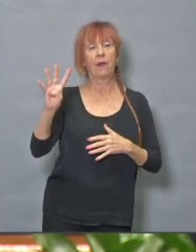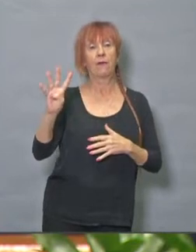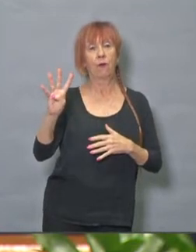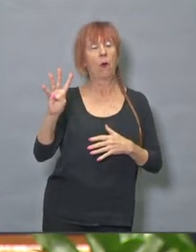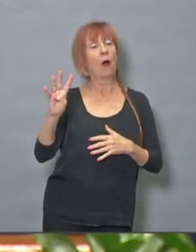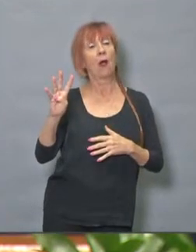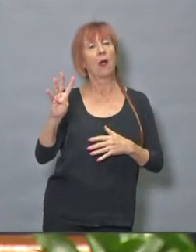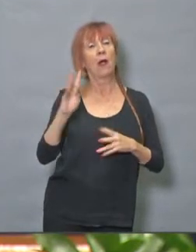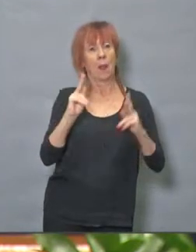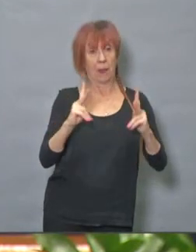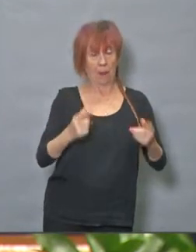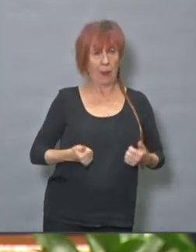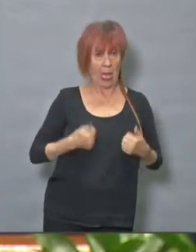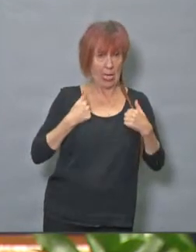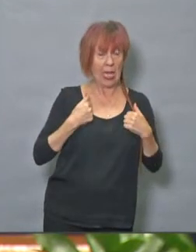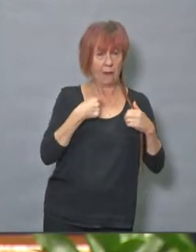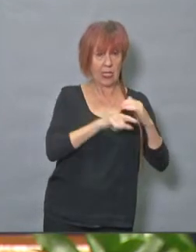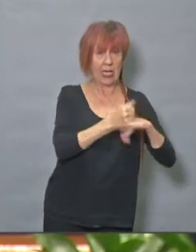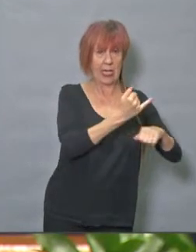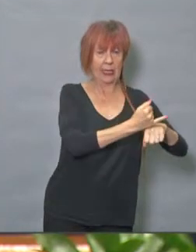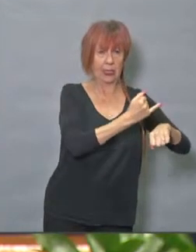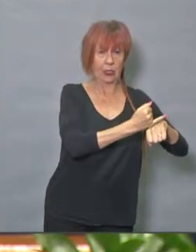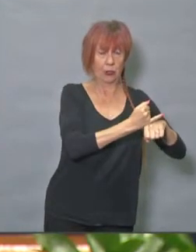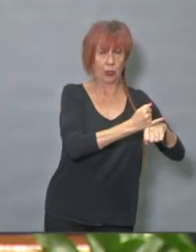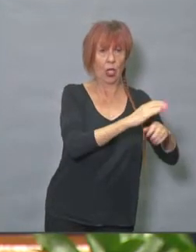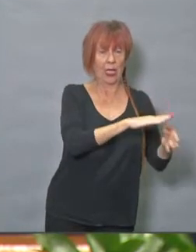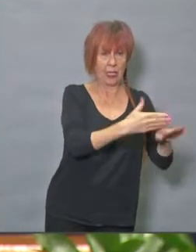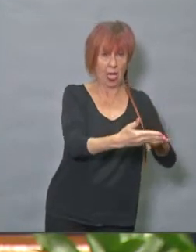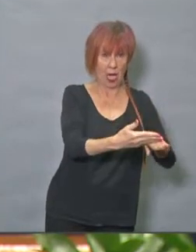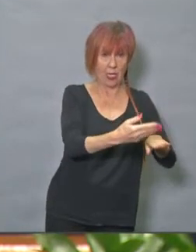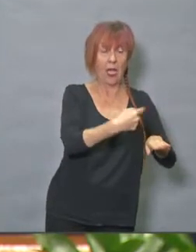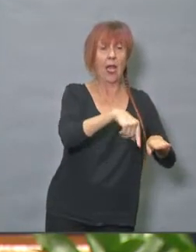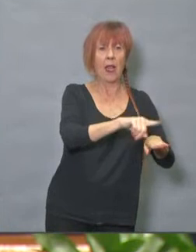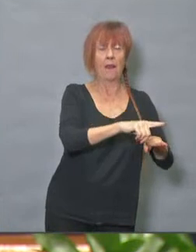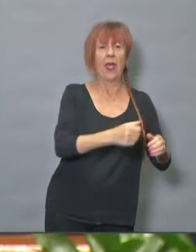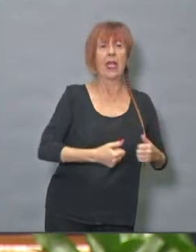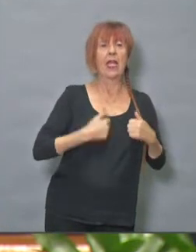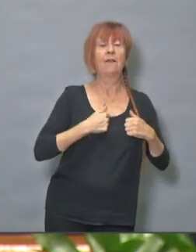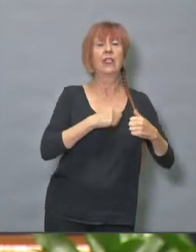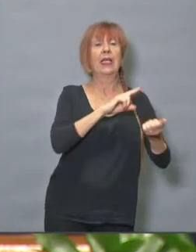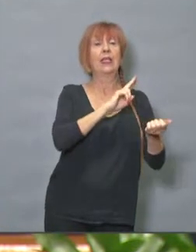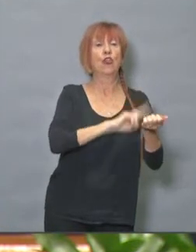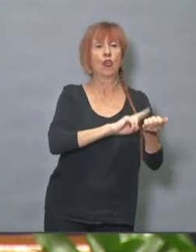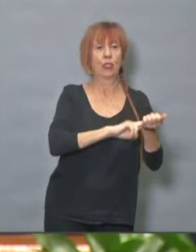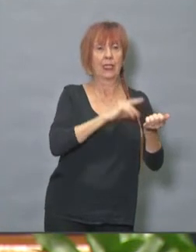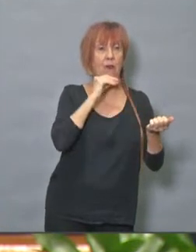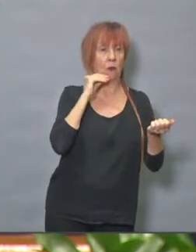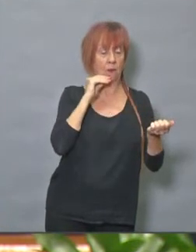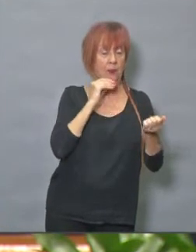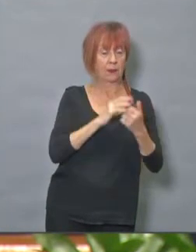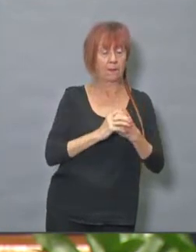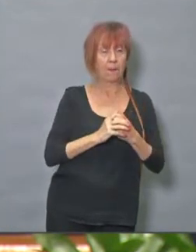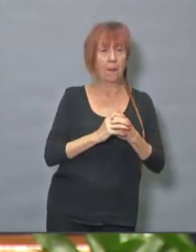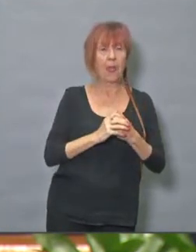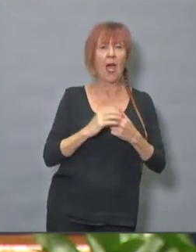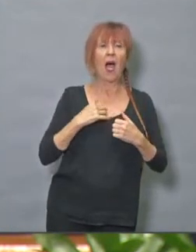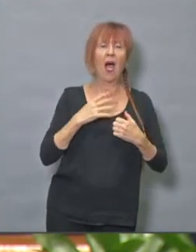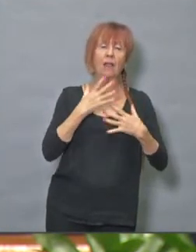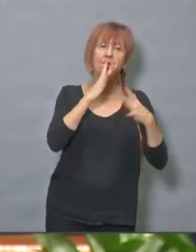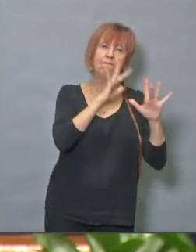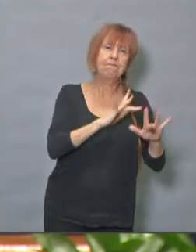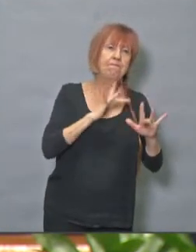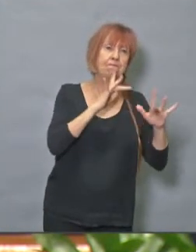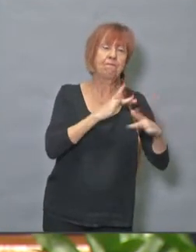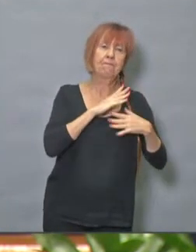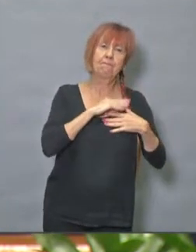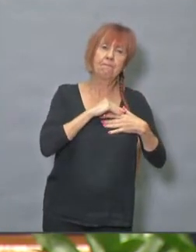1,504 of the people who lived in institutional settings and passed away resided in skilled nursing facilities. And our deepest